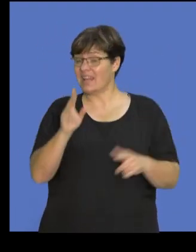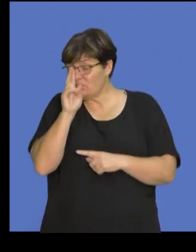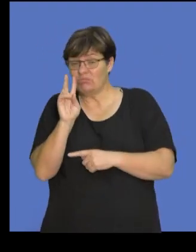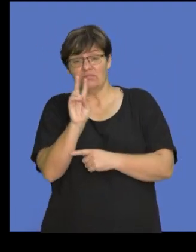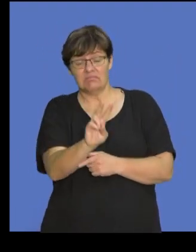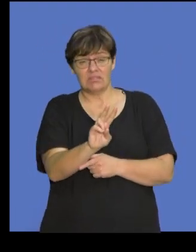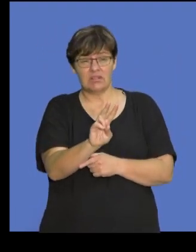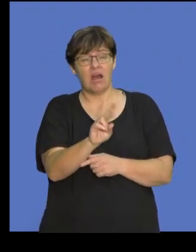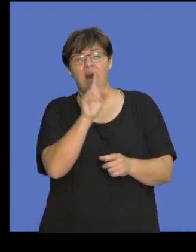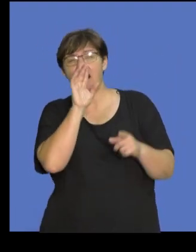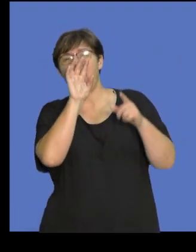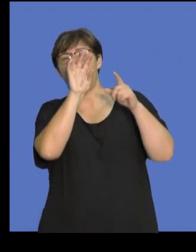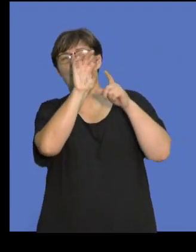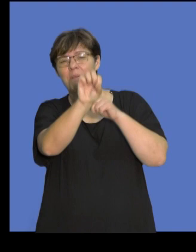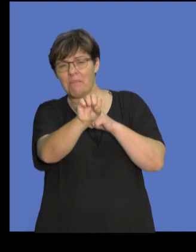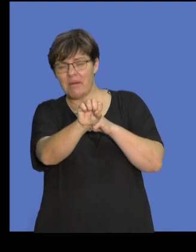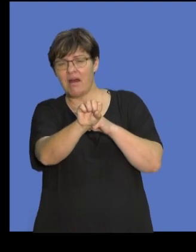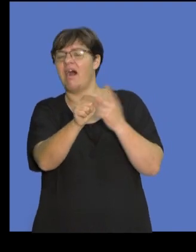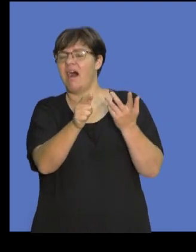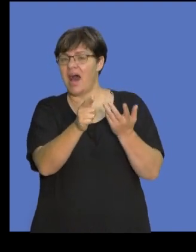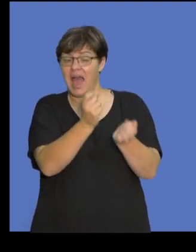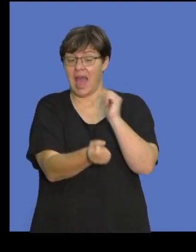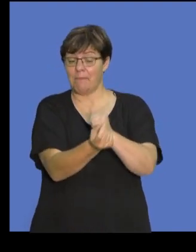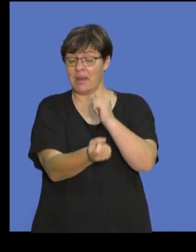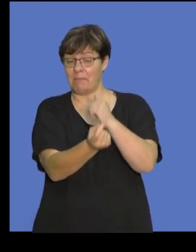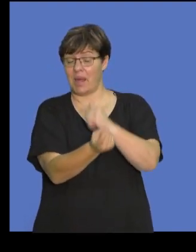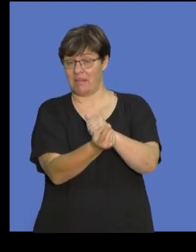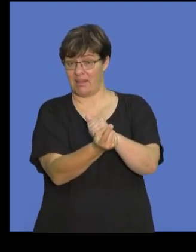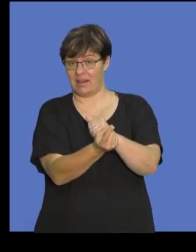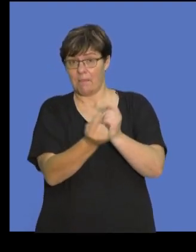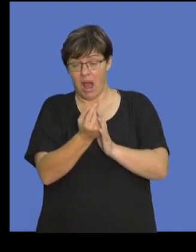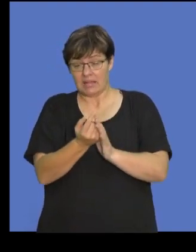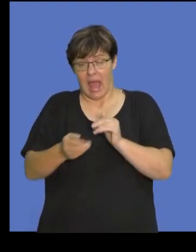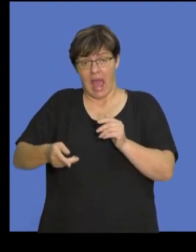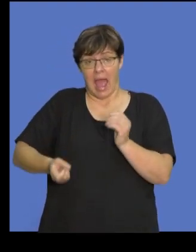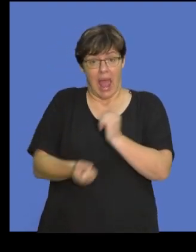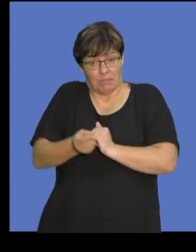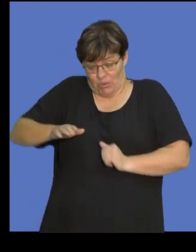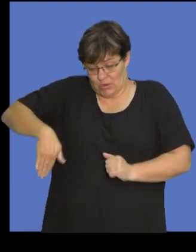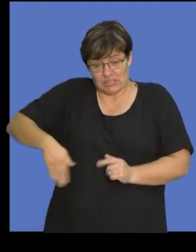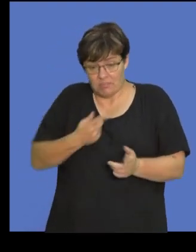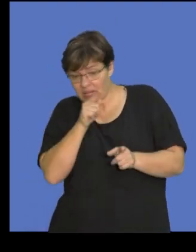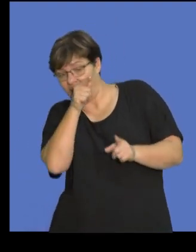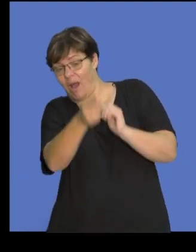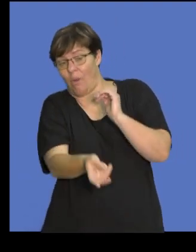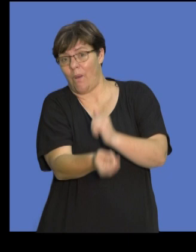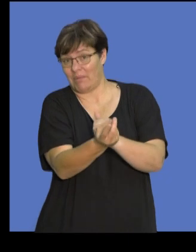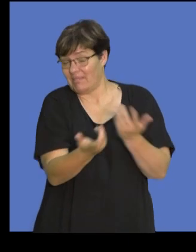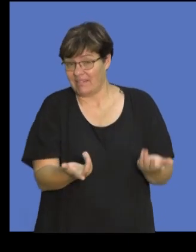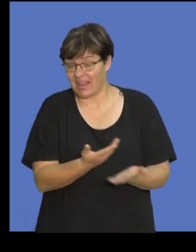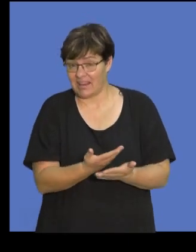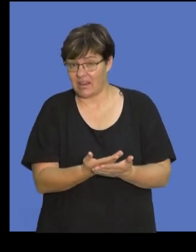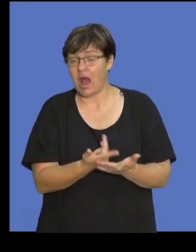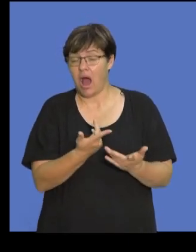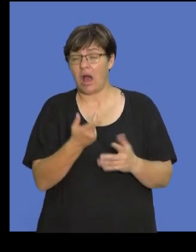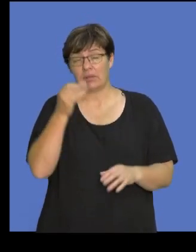to recognize that something is going to happen before it actually happened. But is it possible? Well, people have